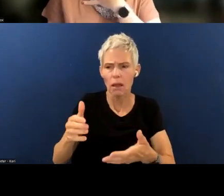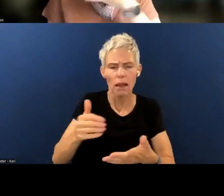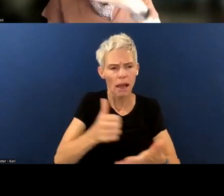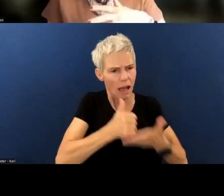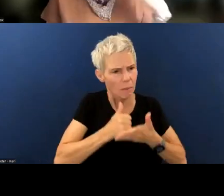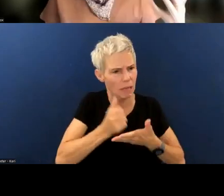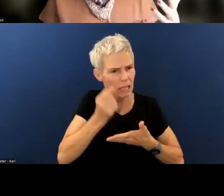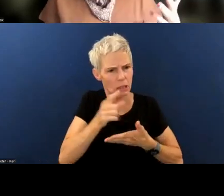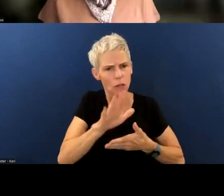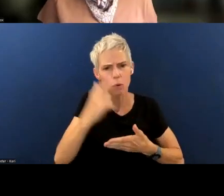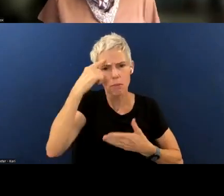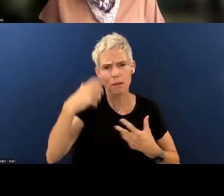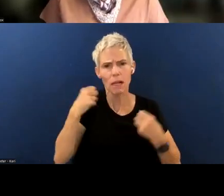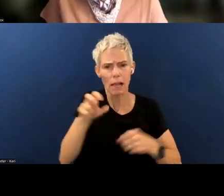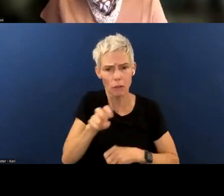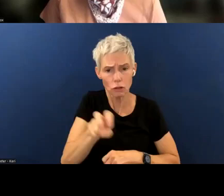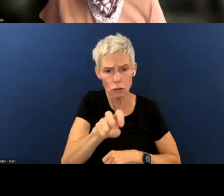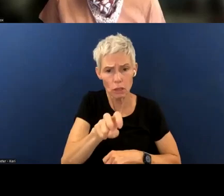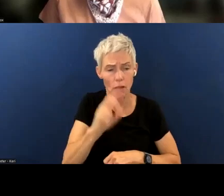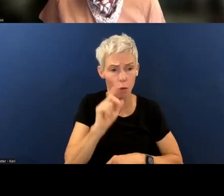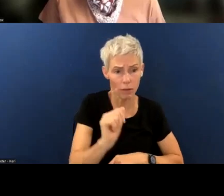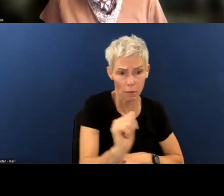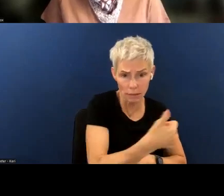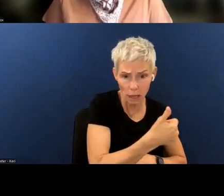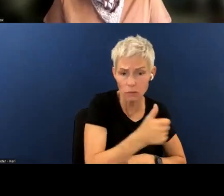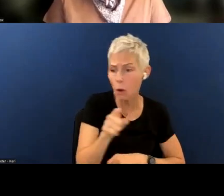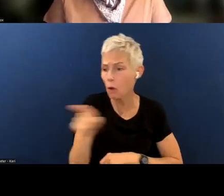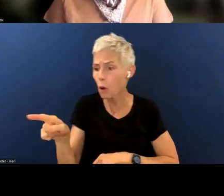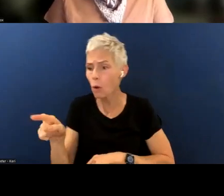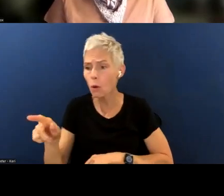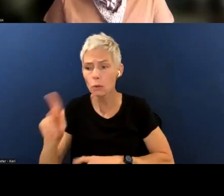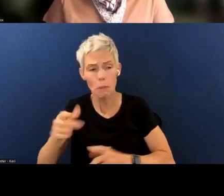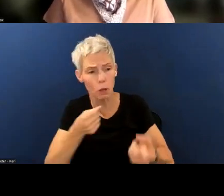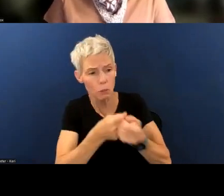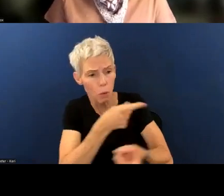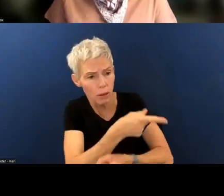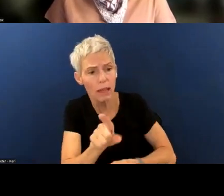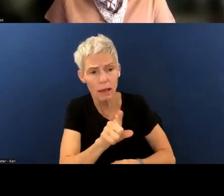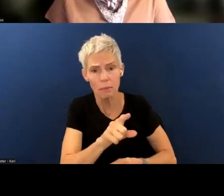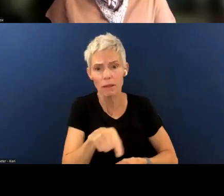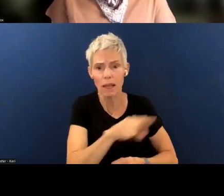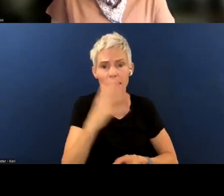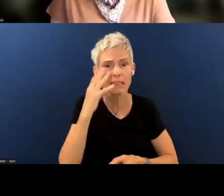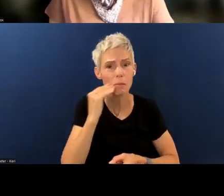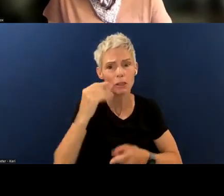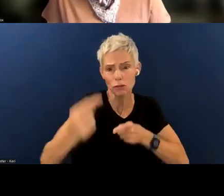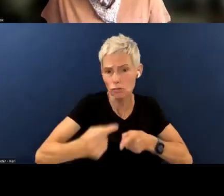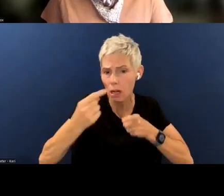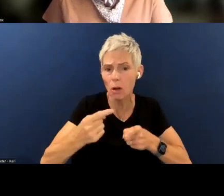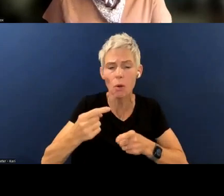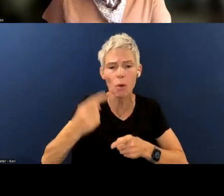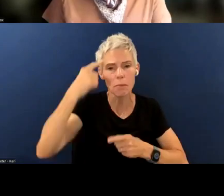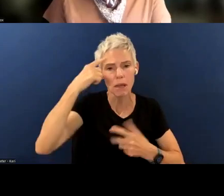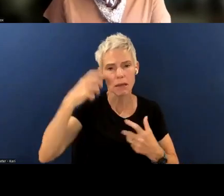for themselves or supporting somebody who was going through a mental health crisis or struggle. We